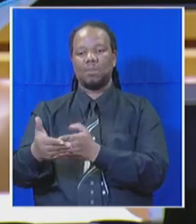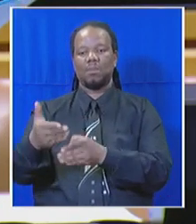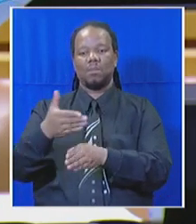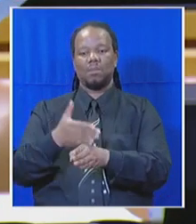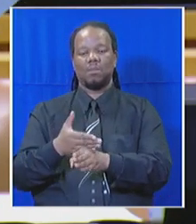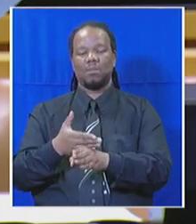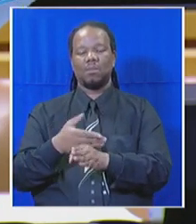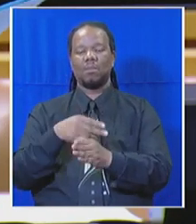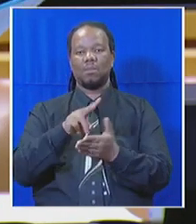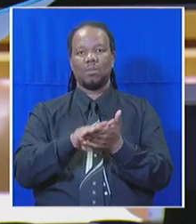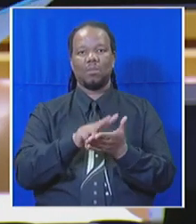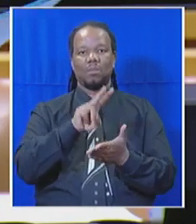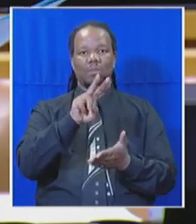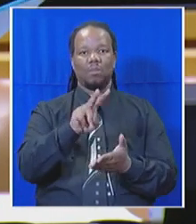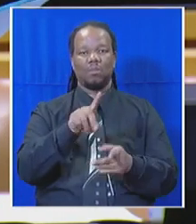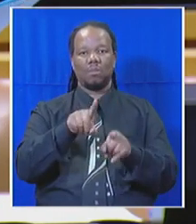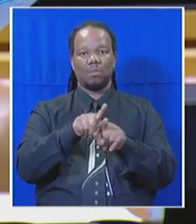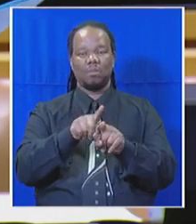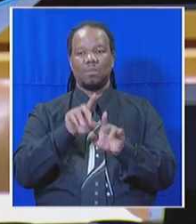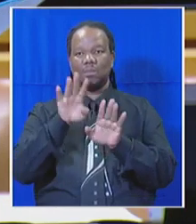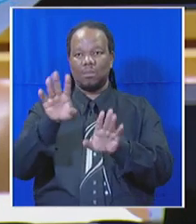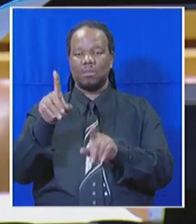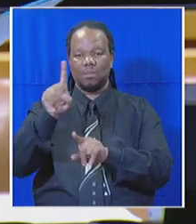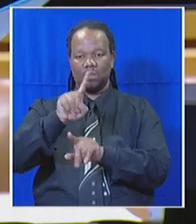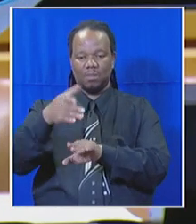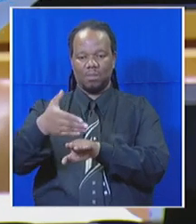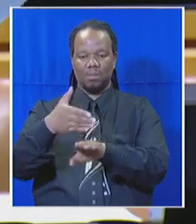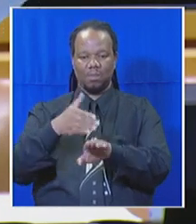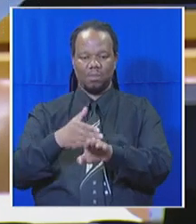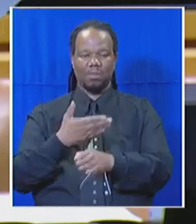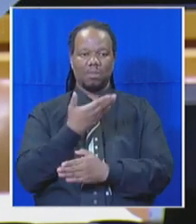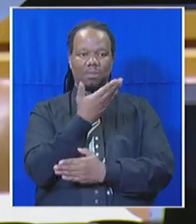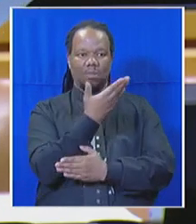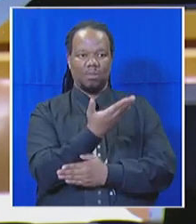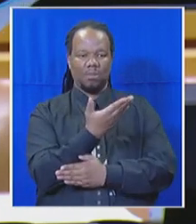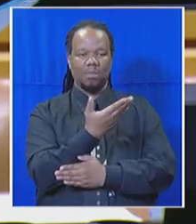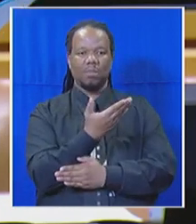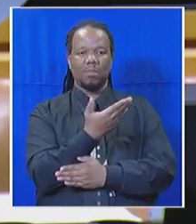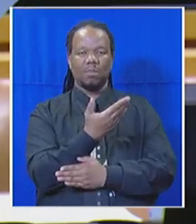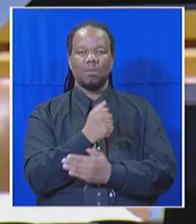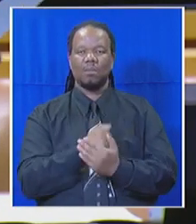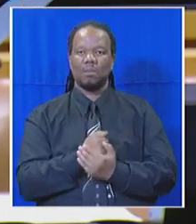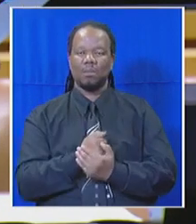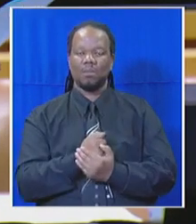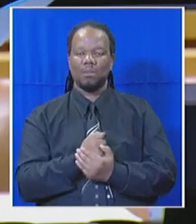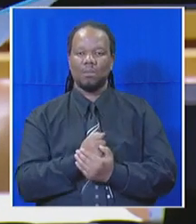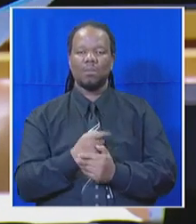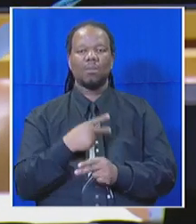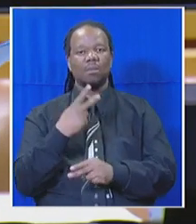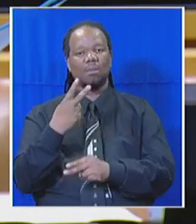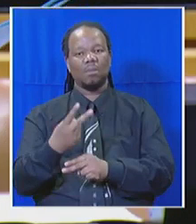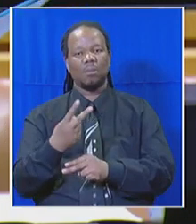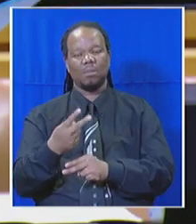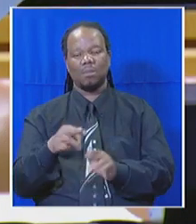the Monday, 9 days before the question day on which they are to be answered. Further suspends